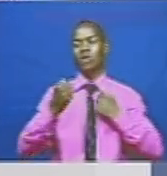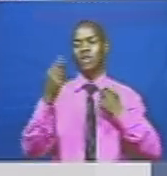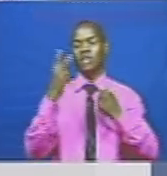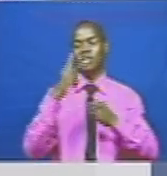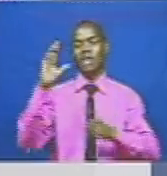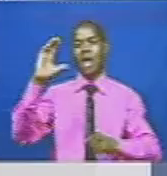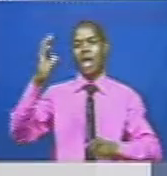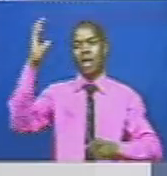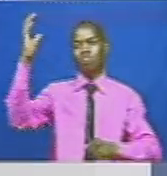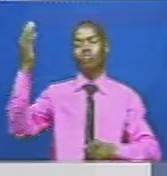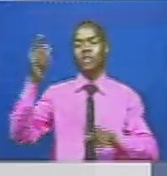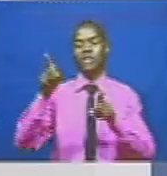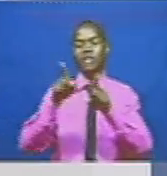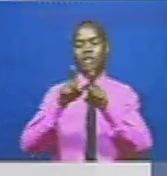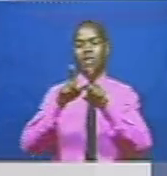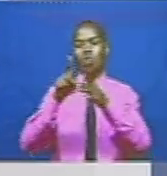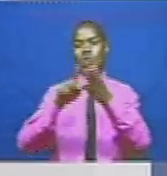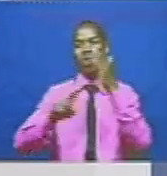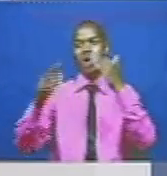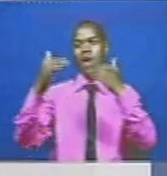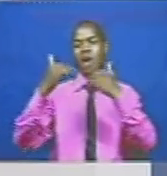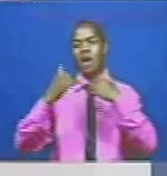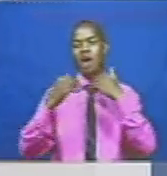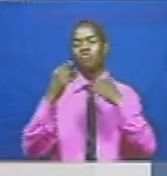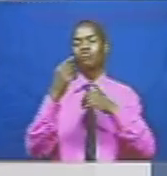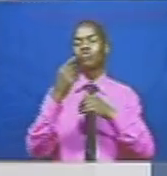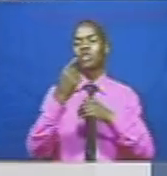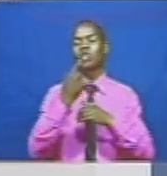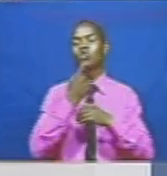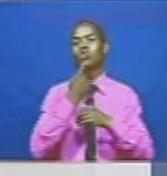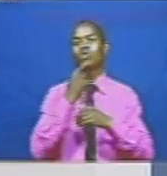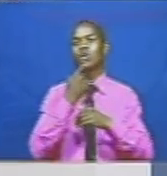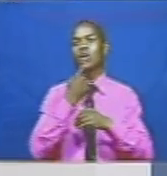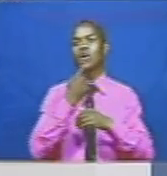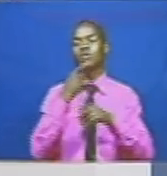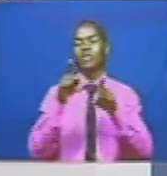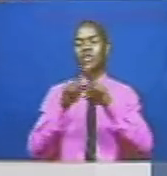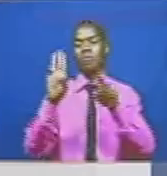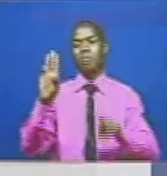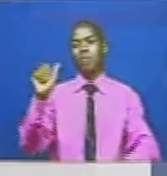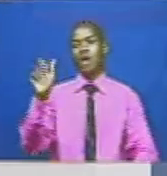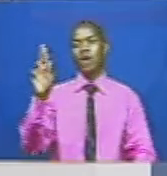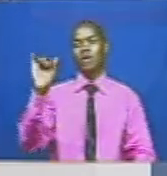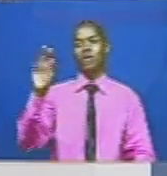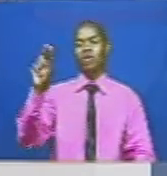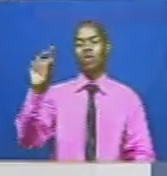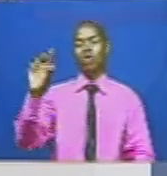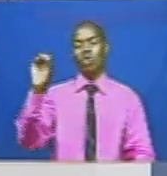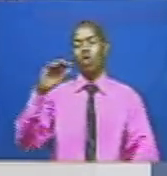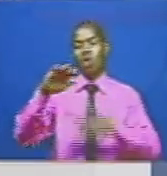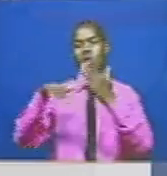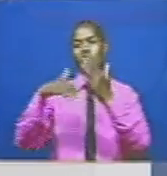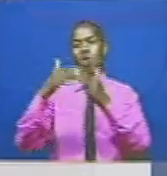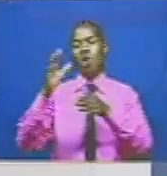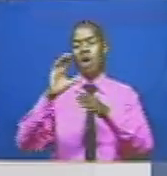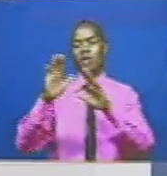the genocide. But look at what we have from up Turkana, as I say, down Magadi, Baringo, Bogoria, all these lakes, all these hills, all